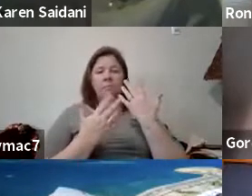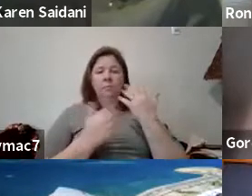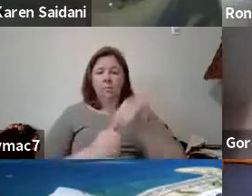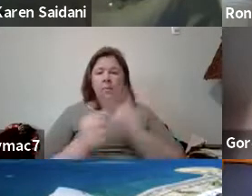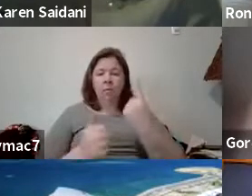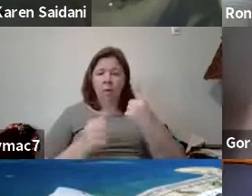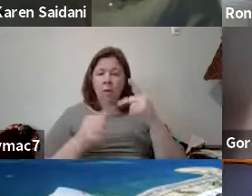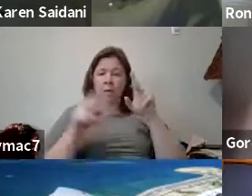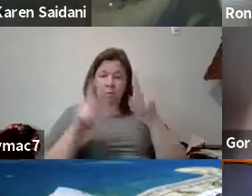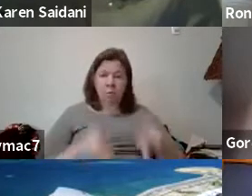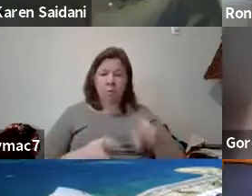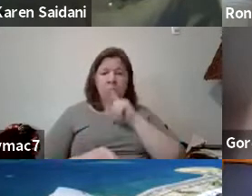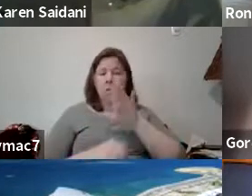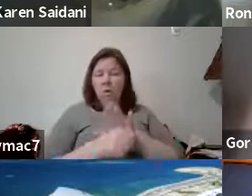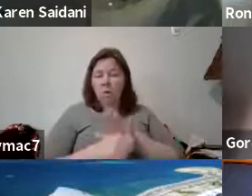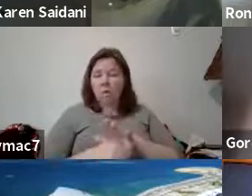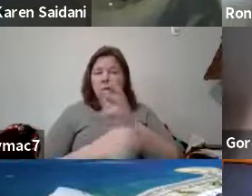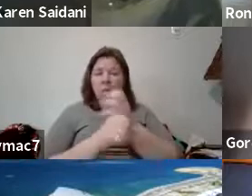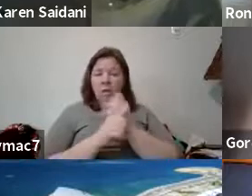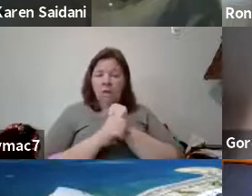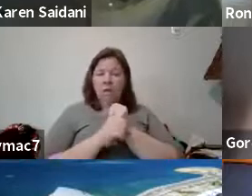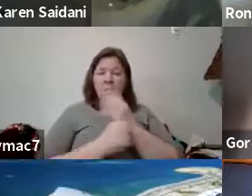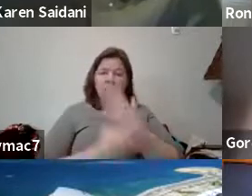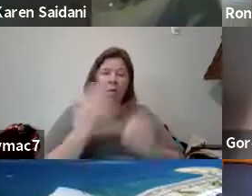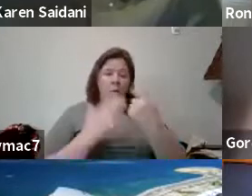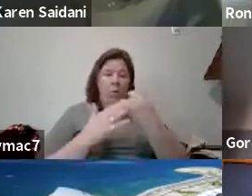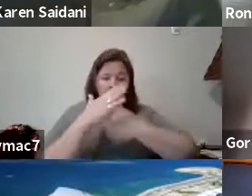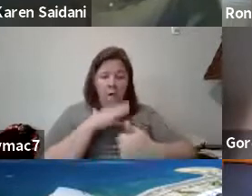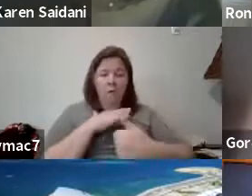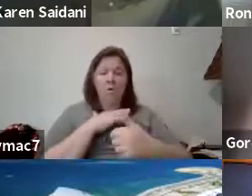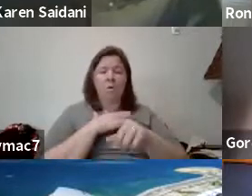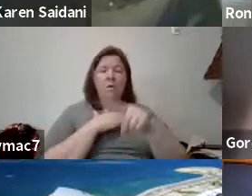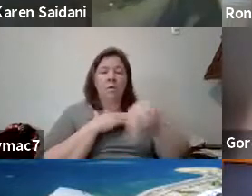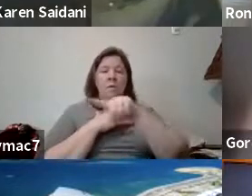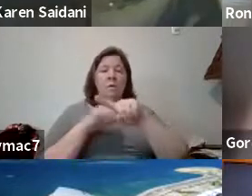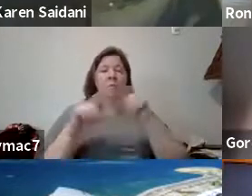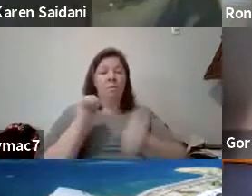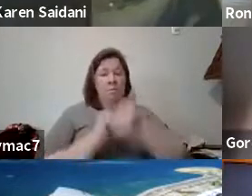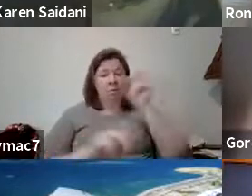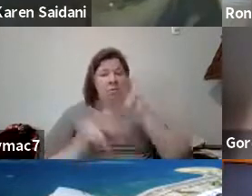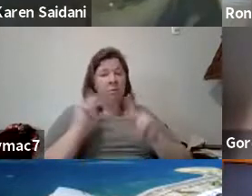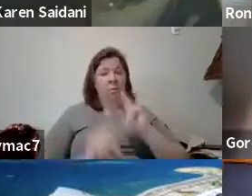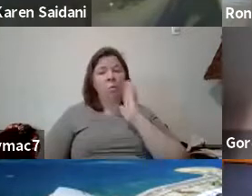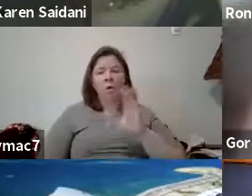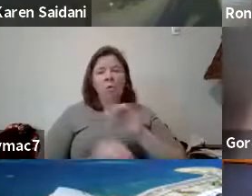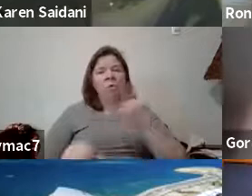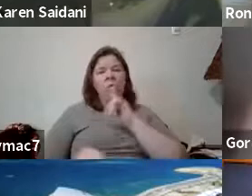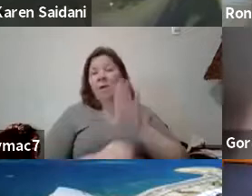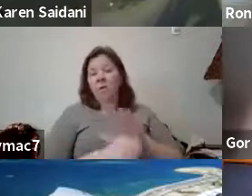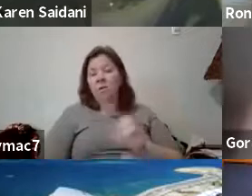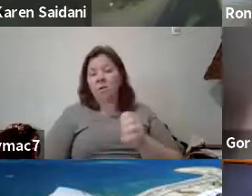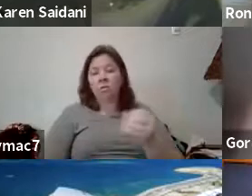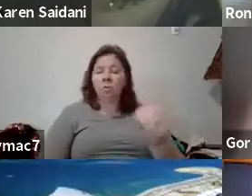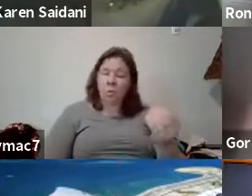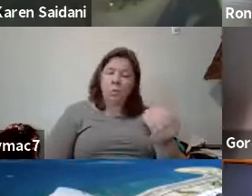person is not guaranteed to get somebody under them, but most people will, but there's no guarantees. And